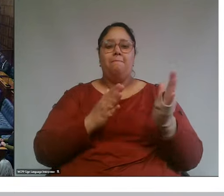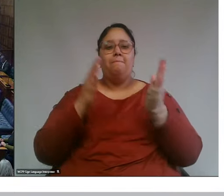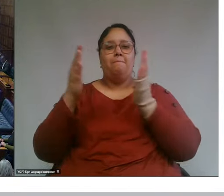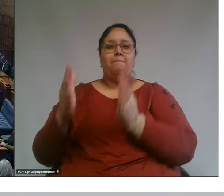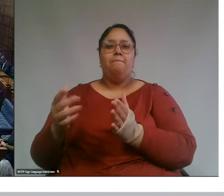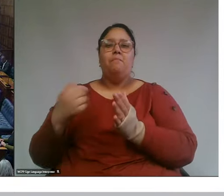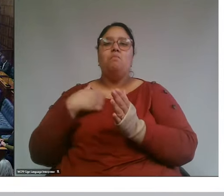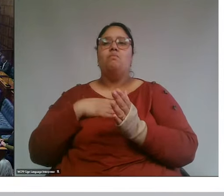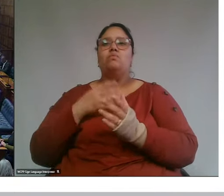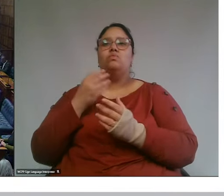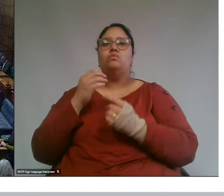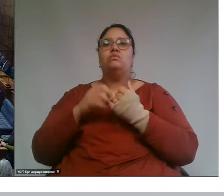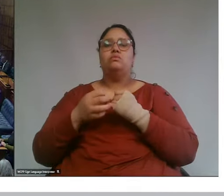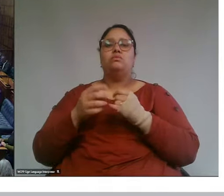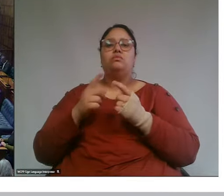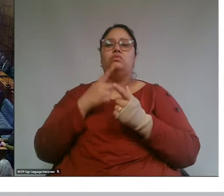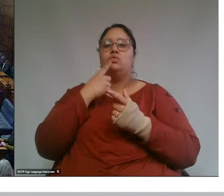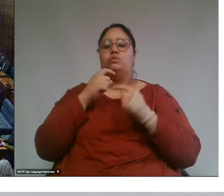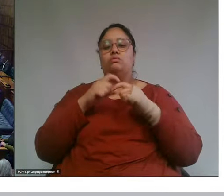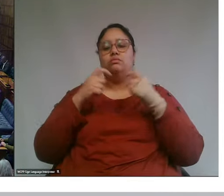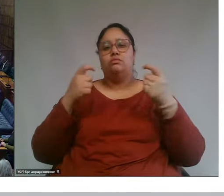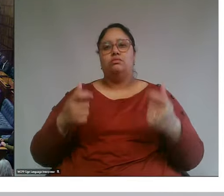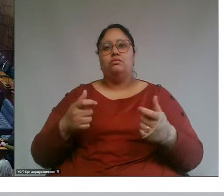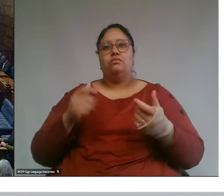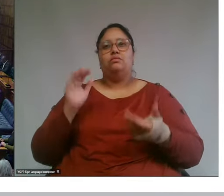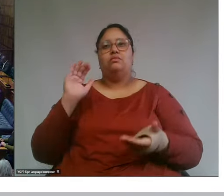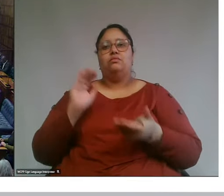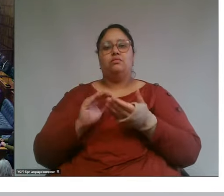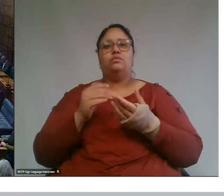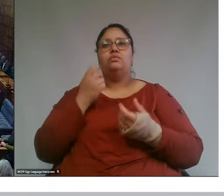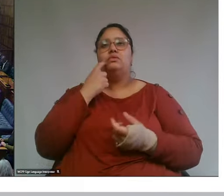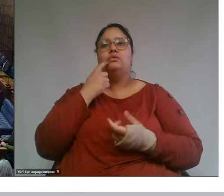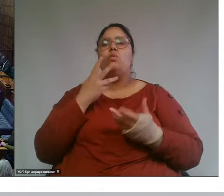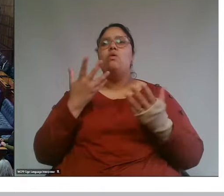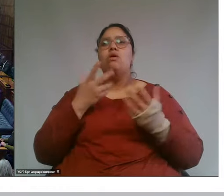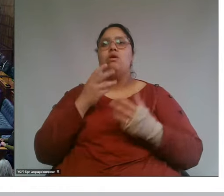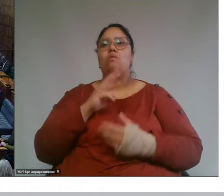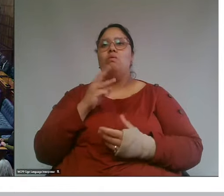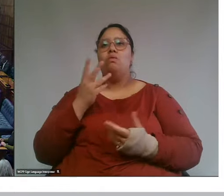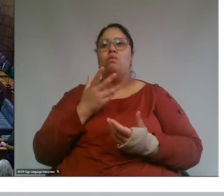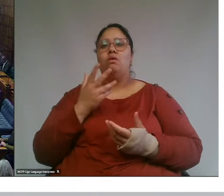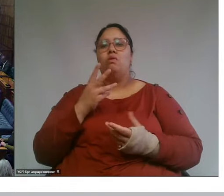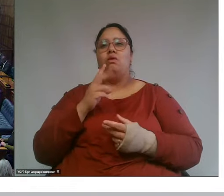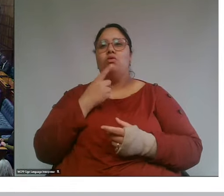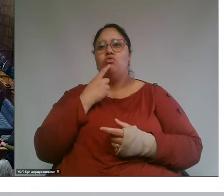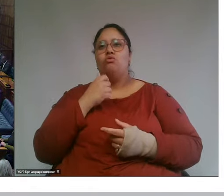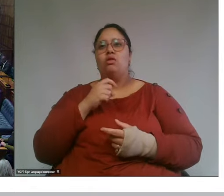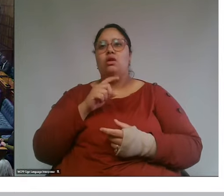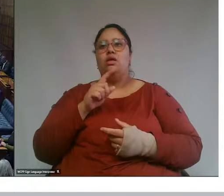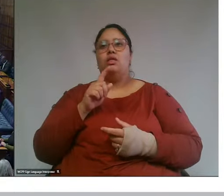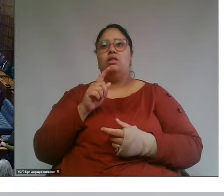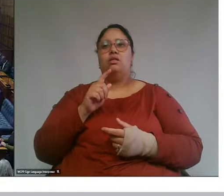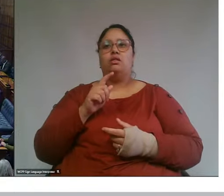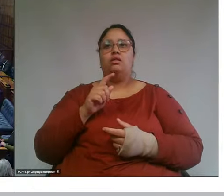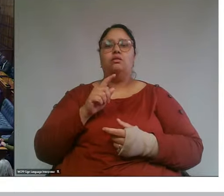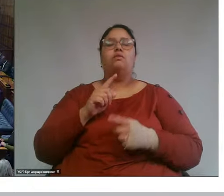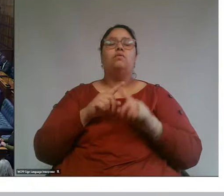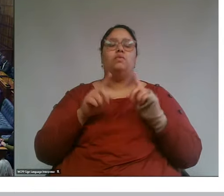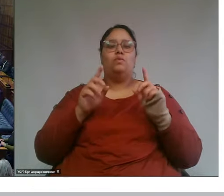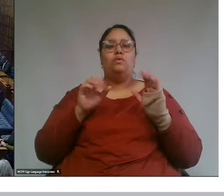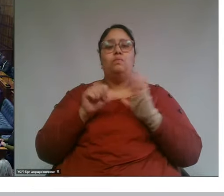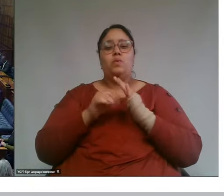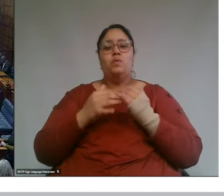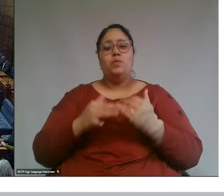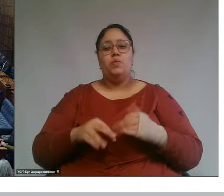from red tape production to ease of doing business so while red tape production in and of itself is a very important